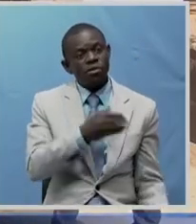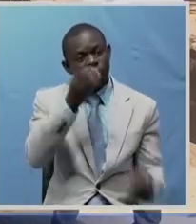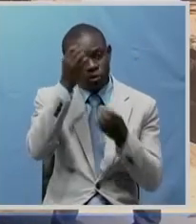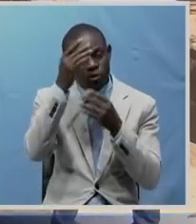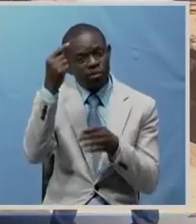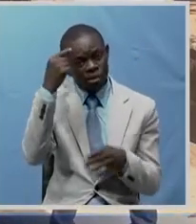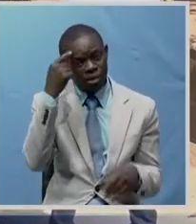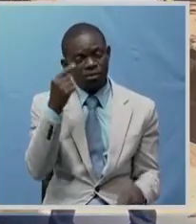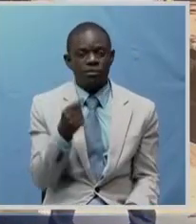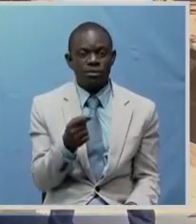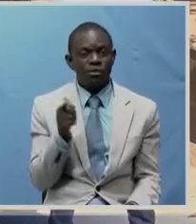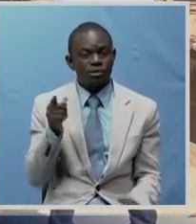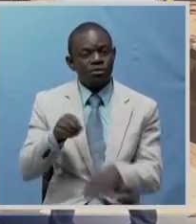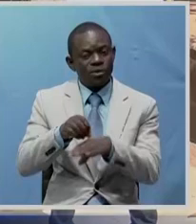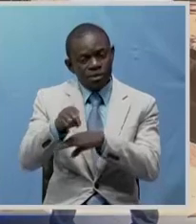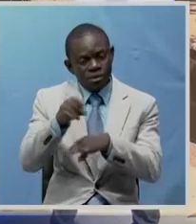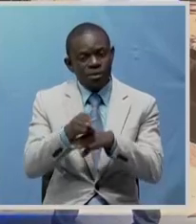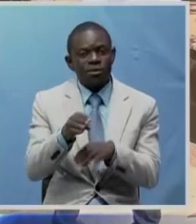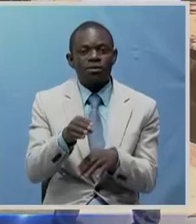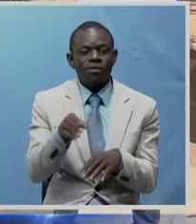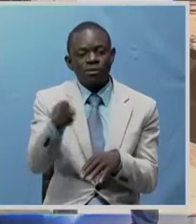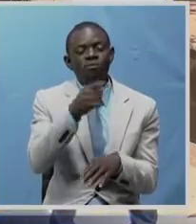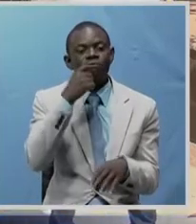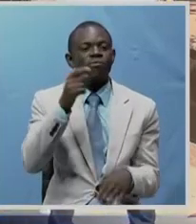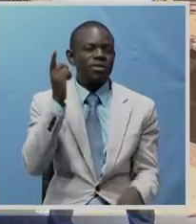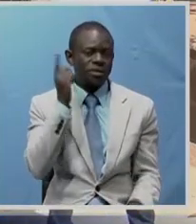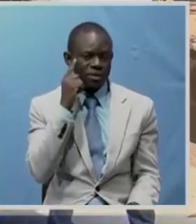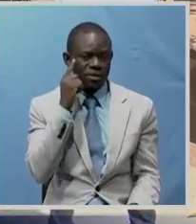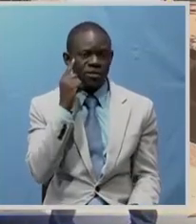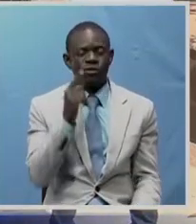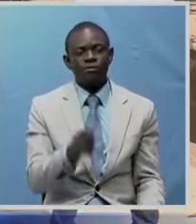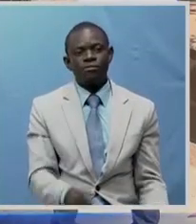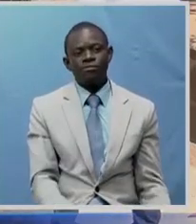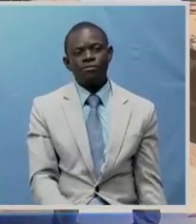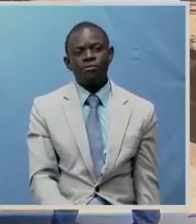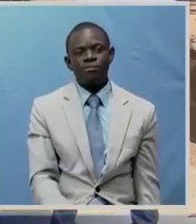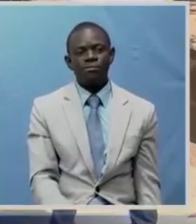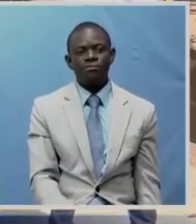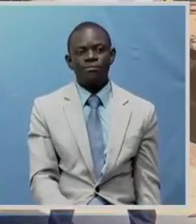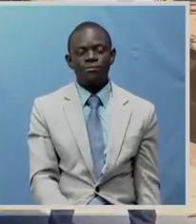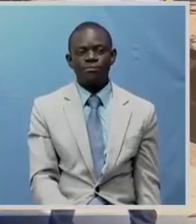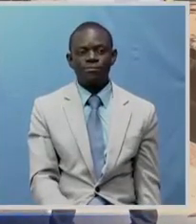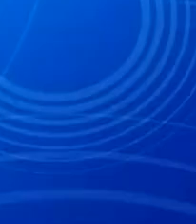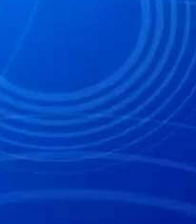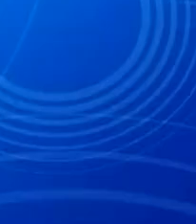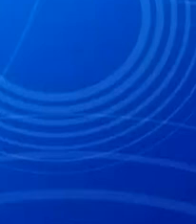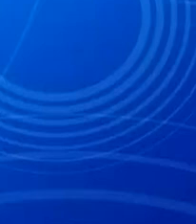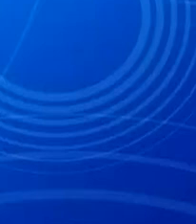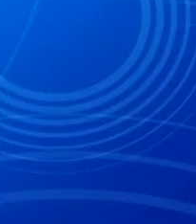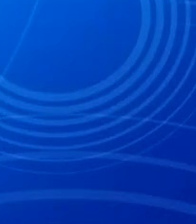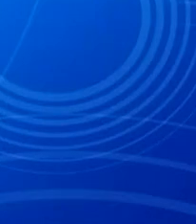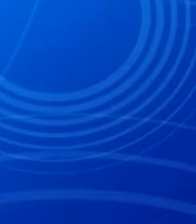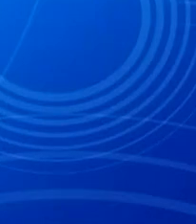has ears, let them hear. Mombeha Mobola, ZNBC News, Livingstone.